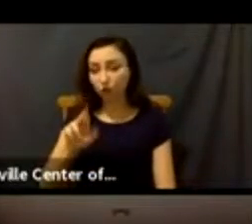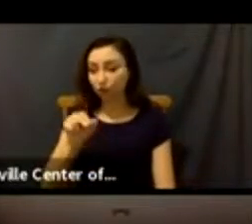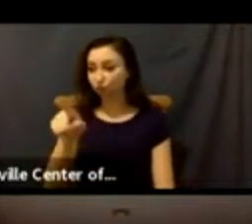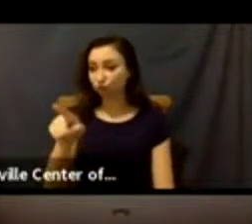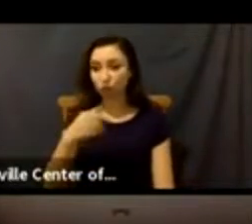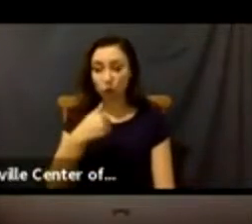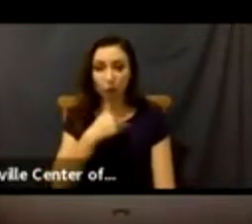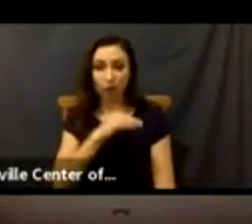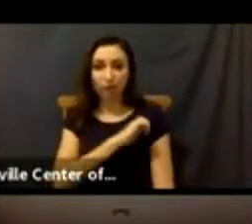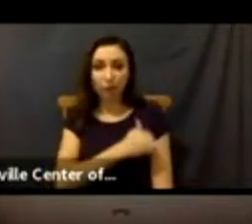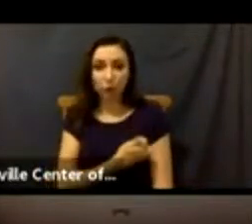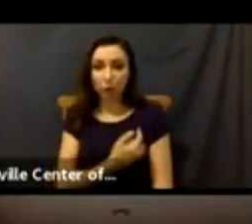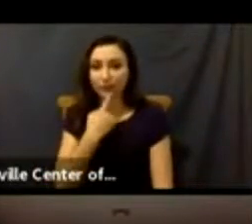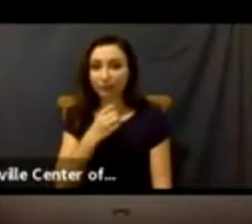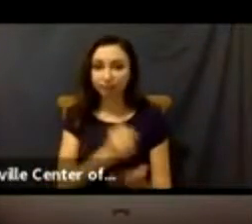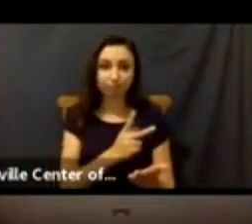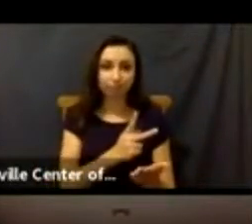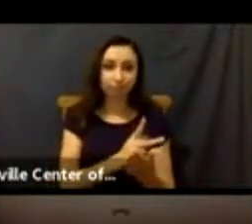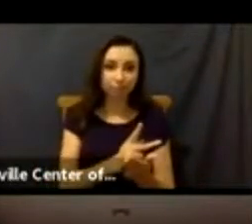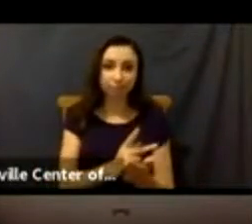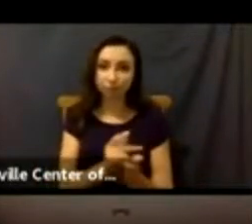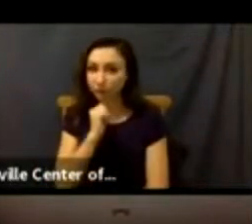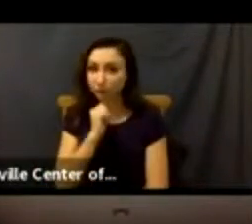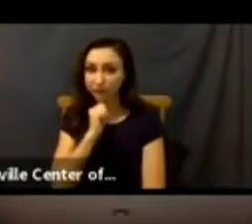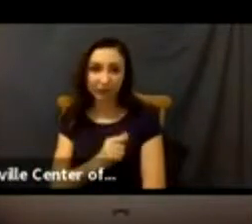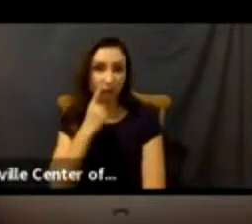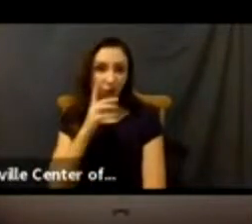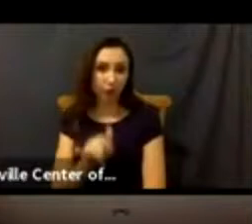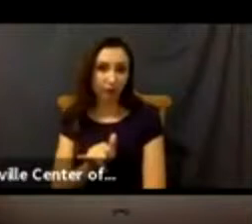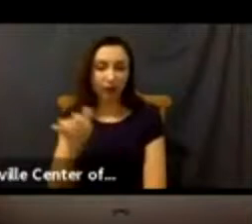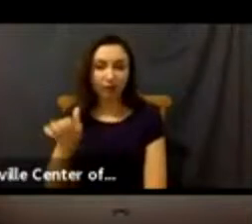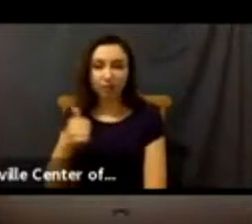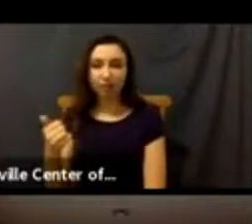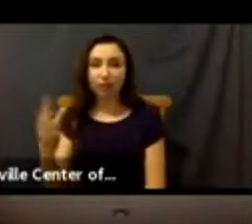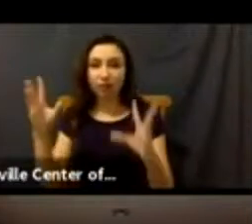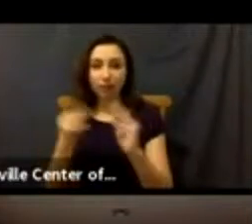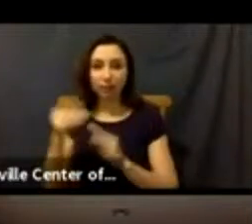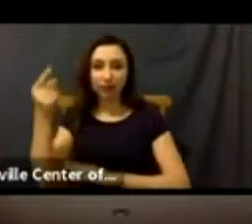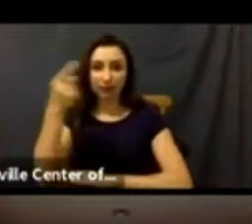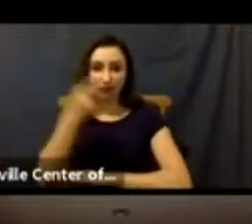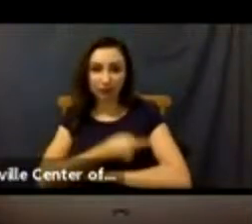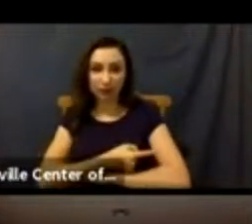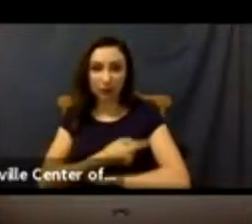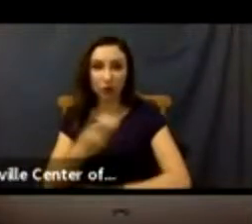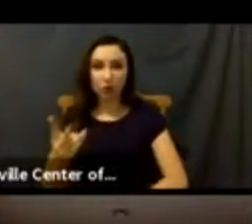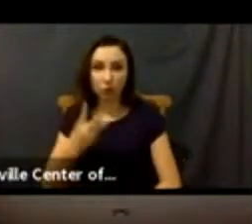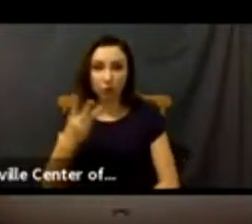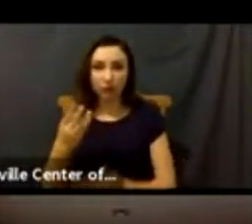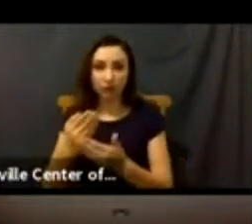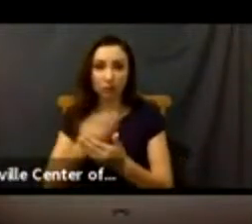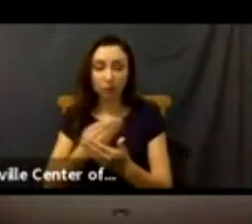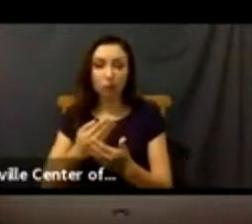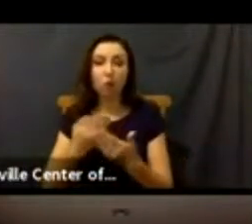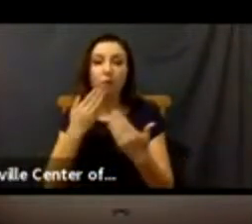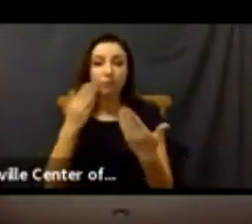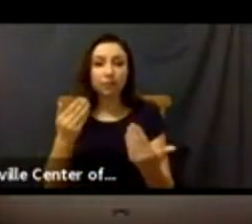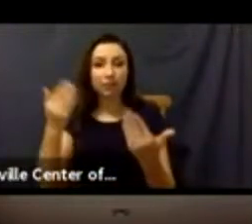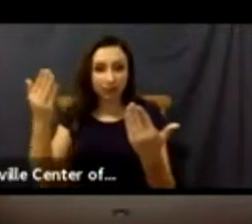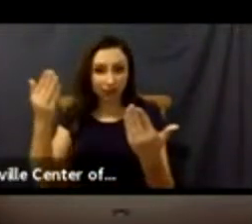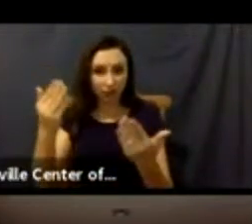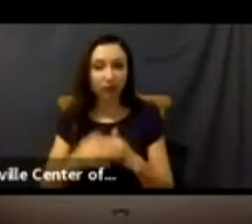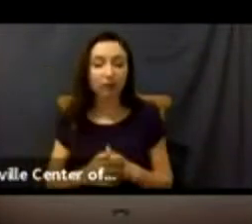to say yes or no to that. The other meeting date was on the Wednesday before Thanksgiving.